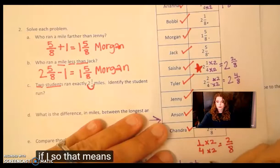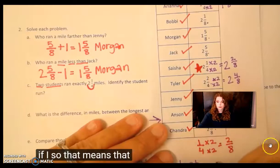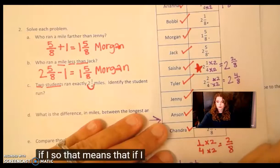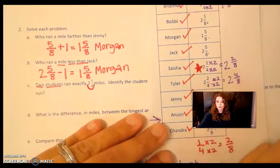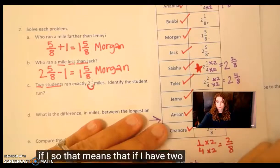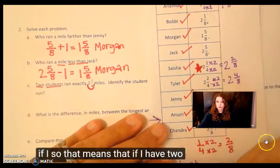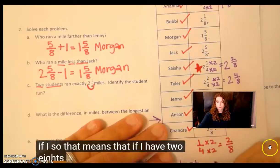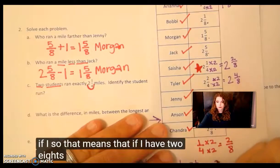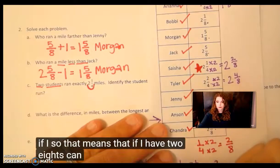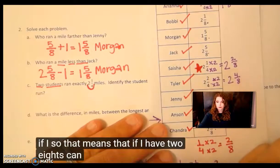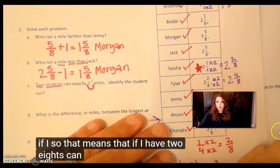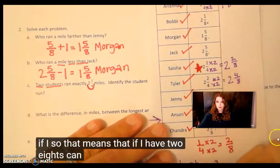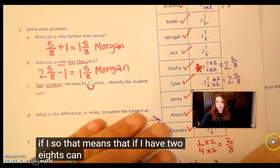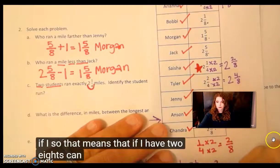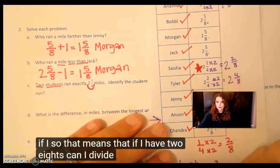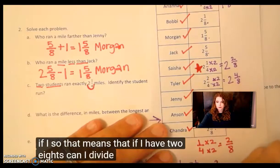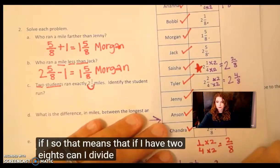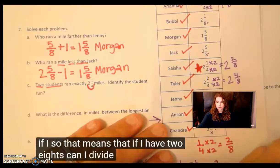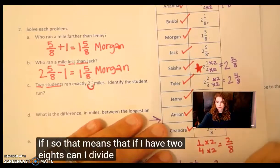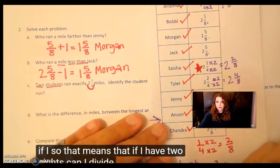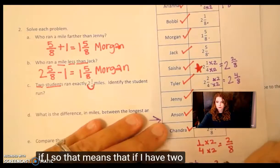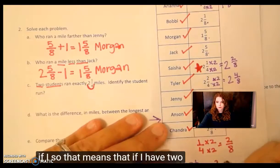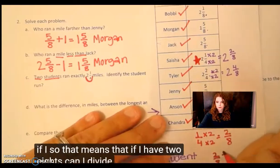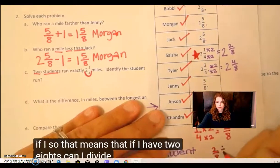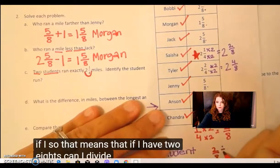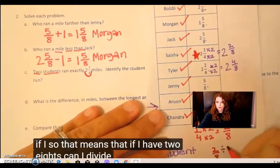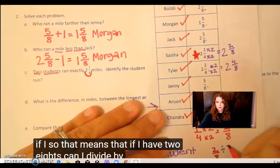so that means that if I have 2/8, can I divide